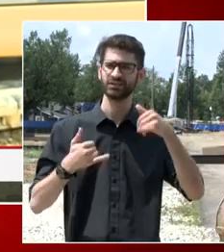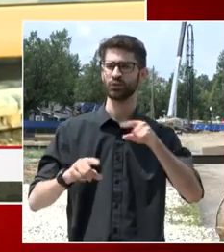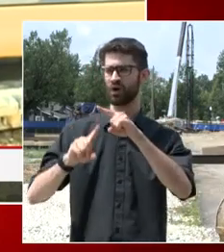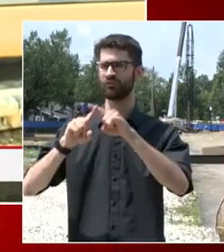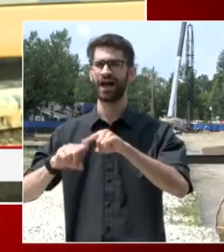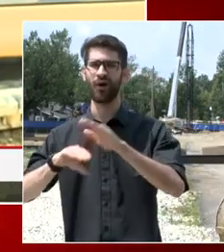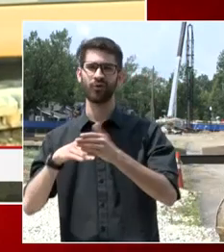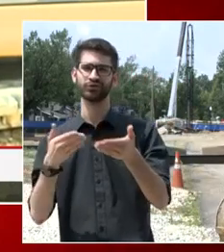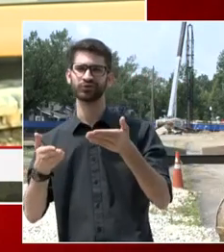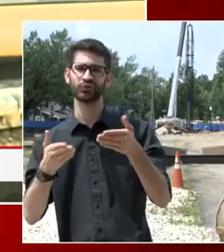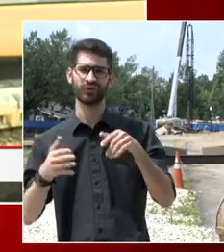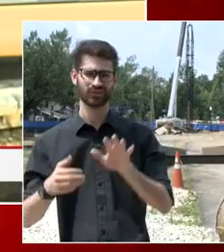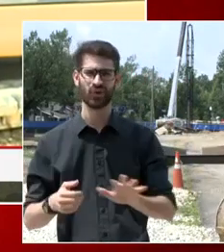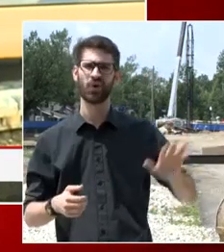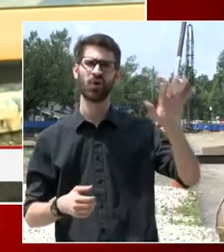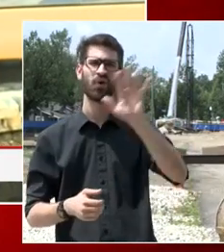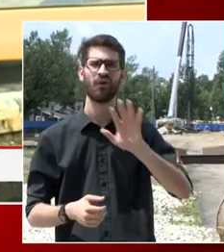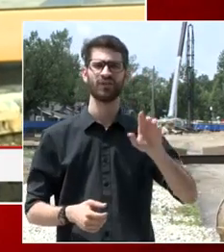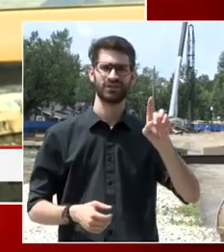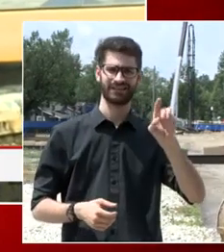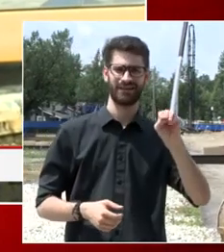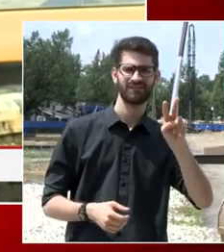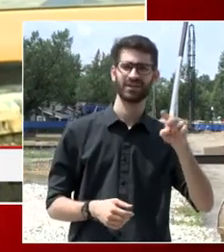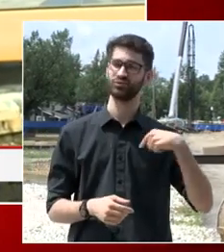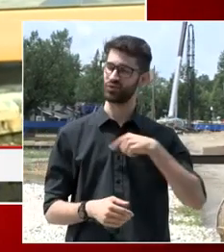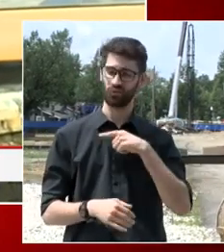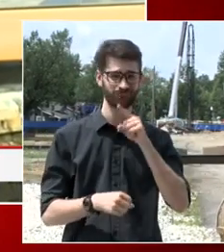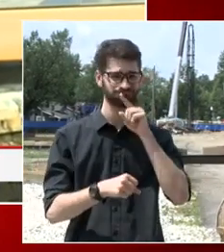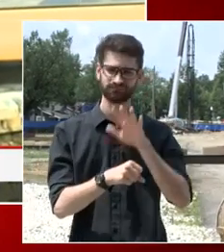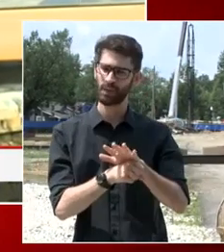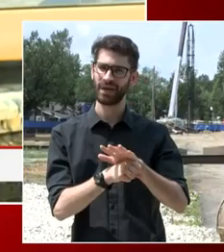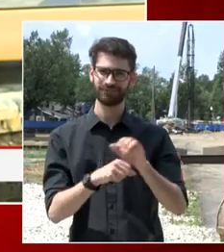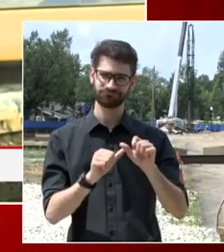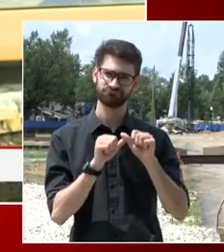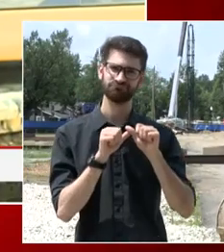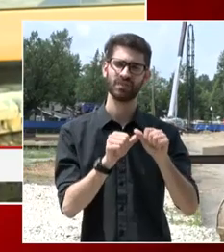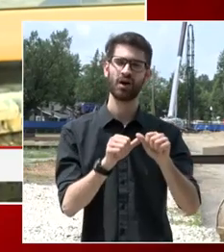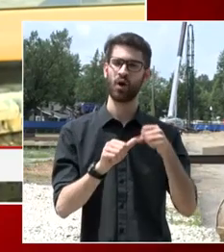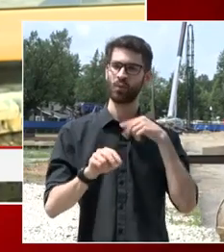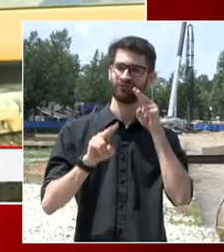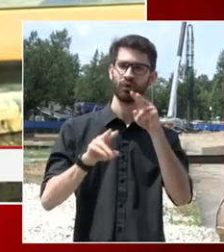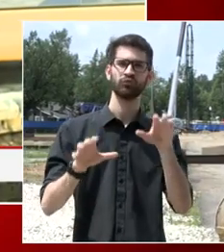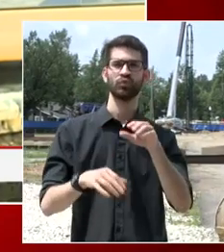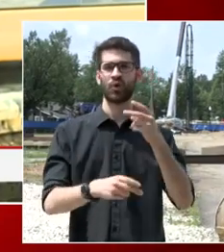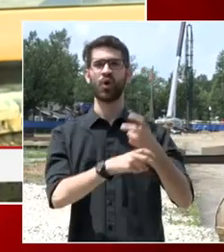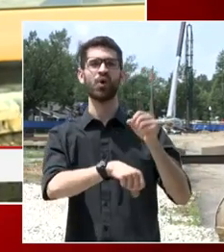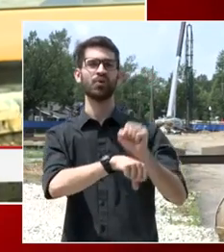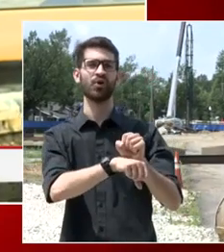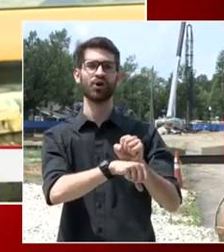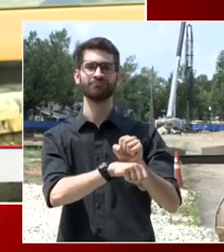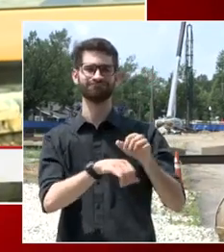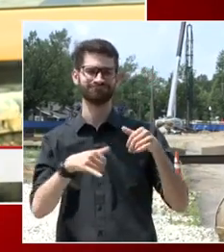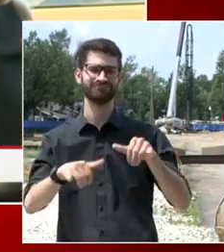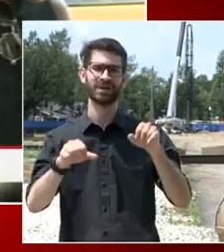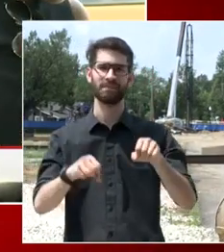in the metropolitan region. So our commitment is steadfast, and we look forward to continuing to do the hard work of ending the epidemic. Thank